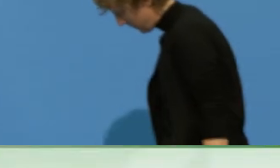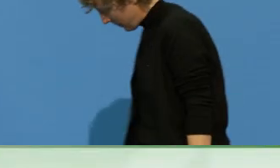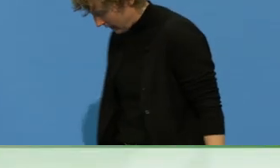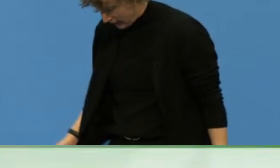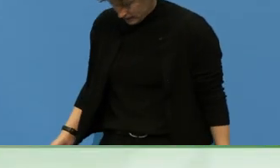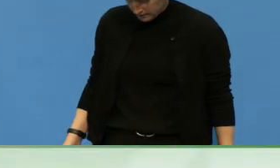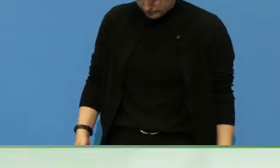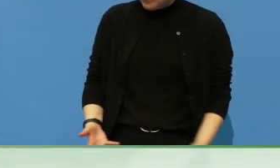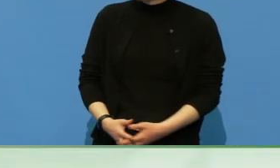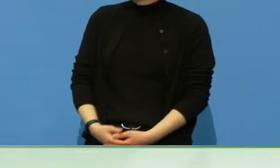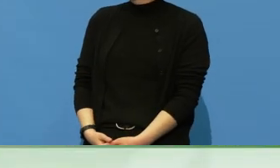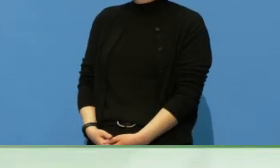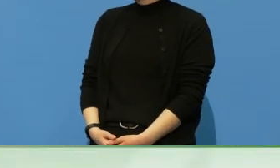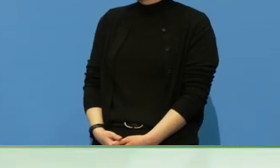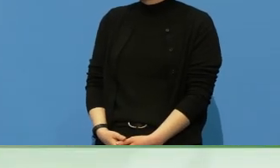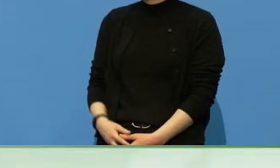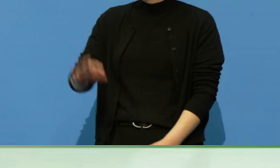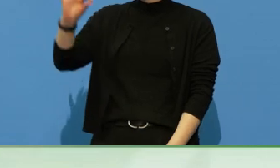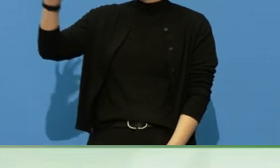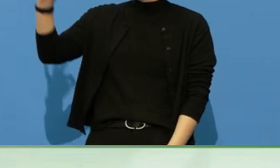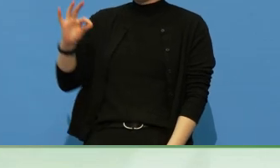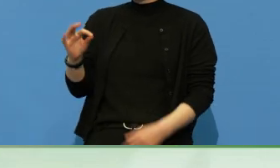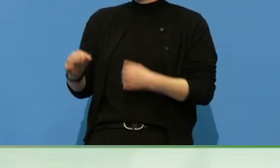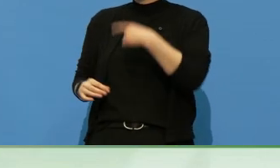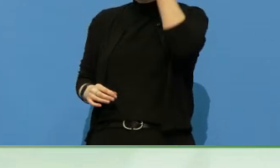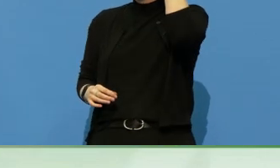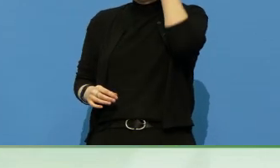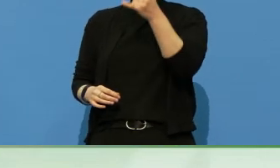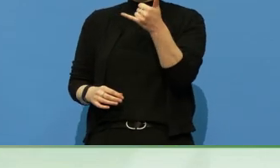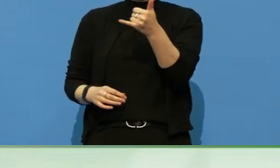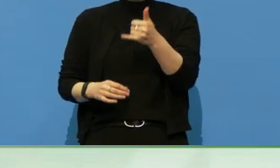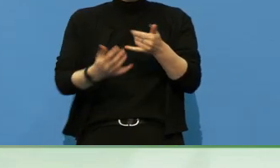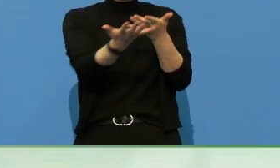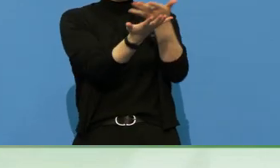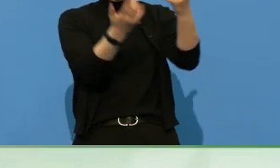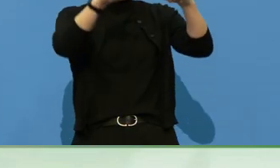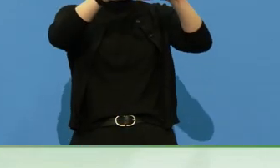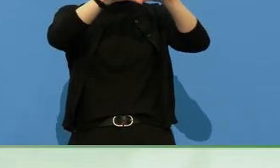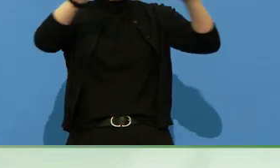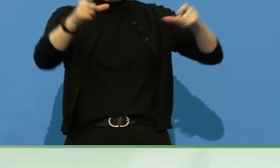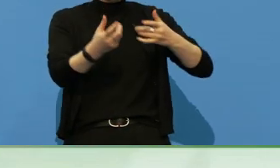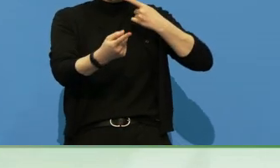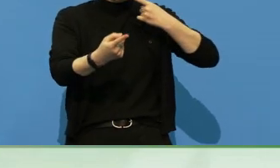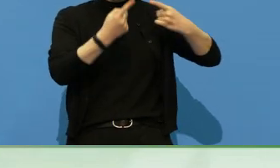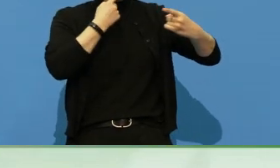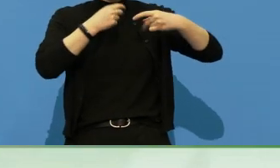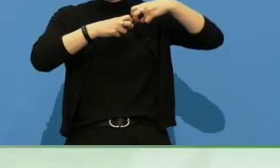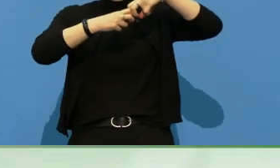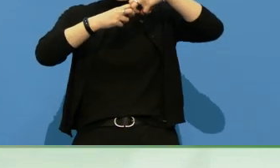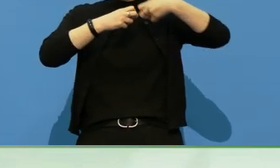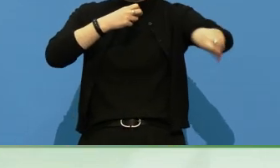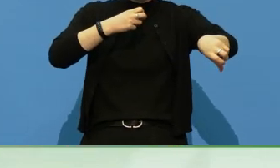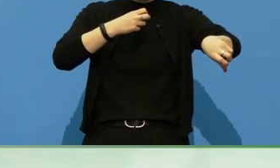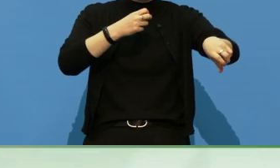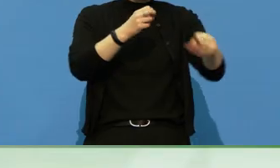how tough it was to speak with business about inclusive design and universal design and accessibility,